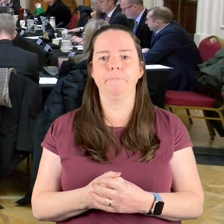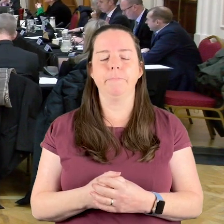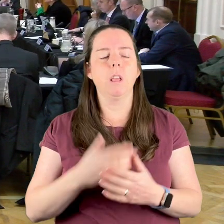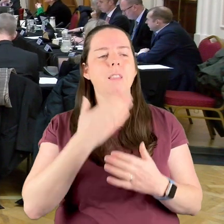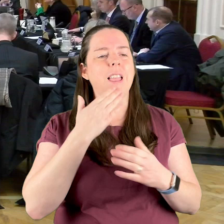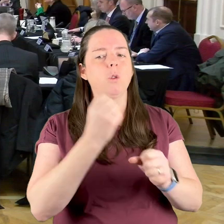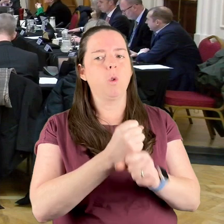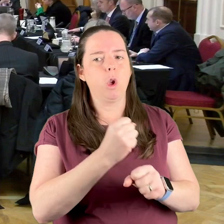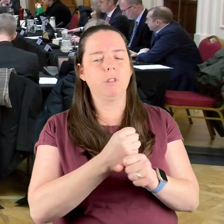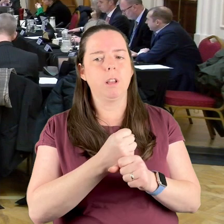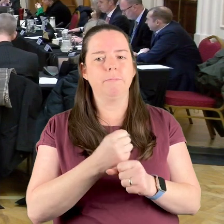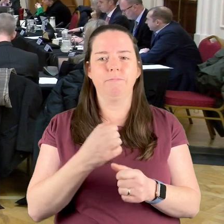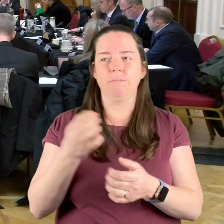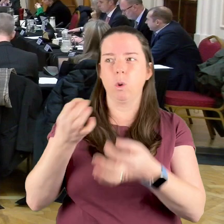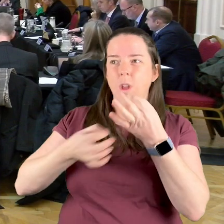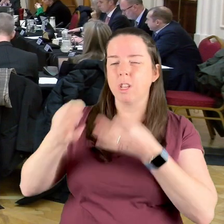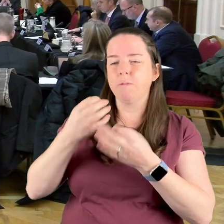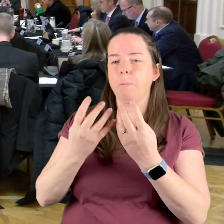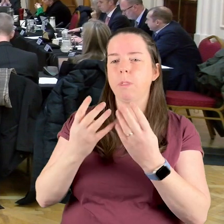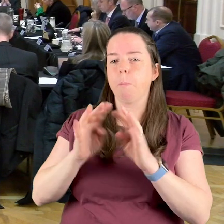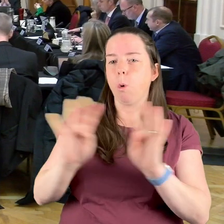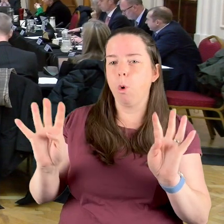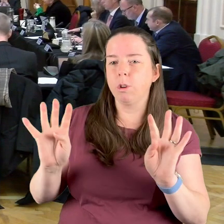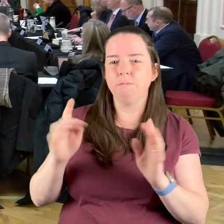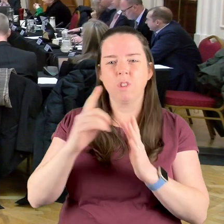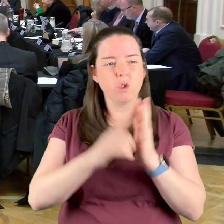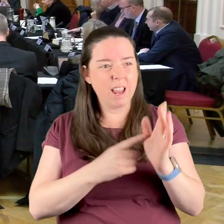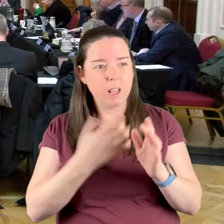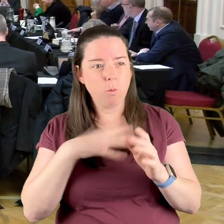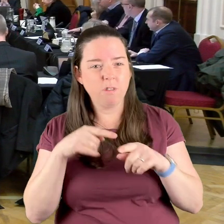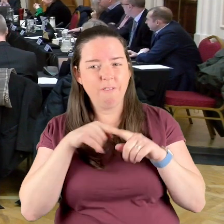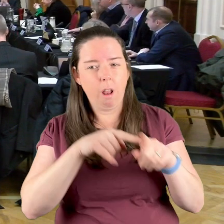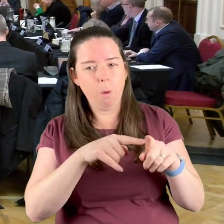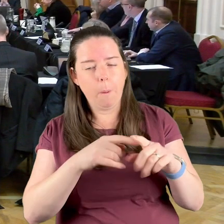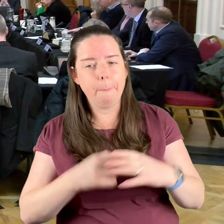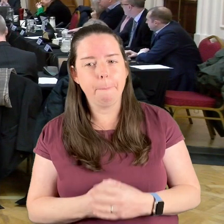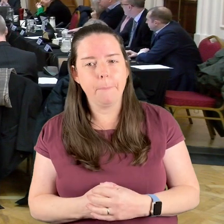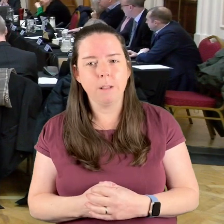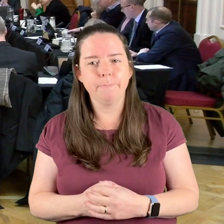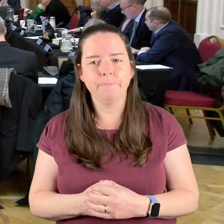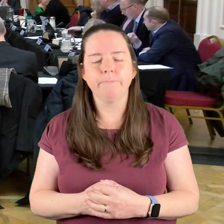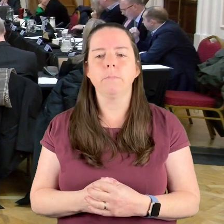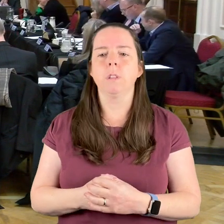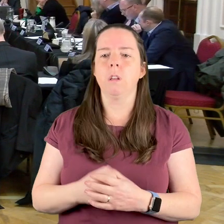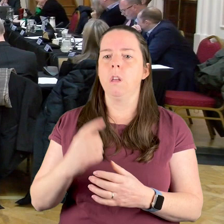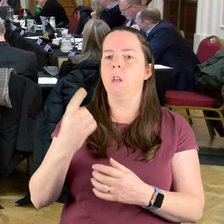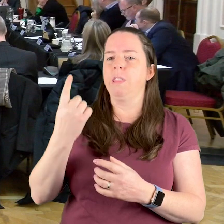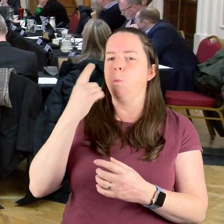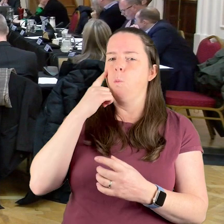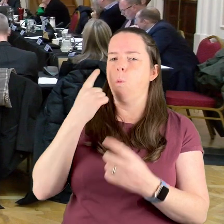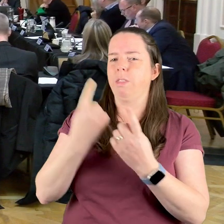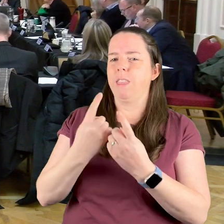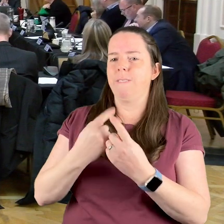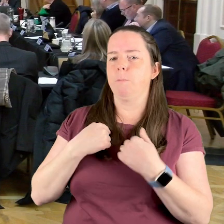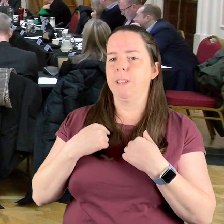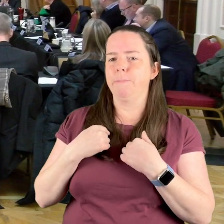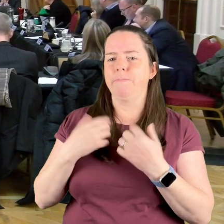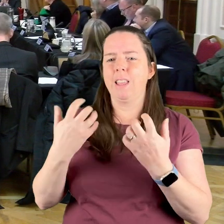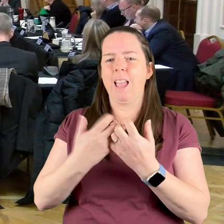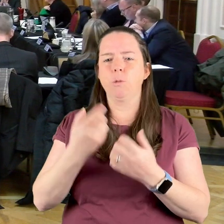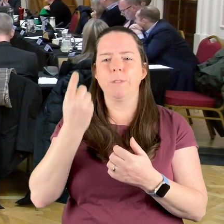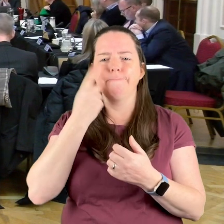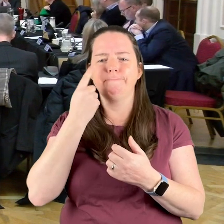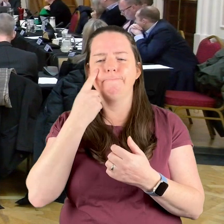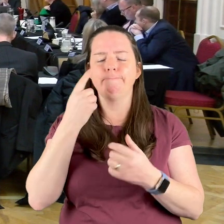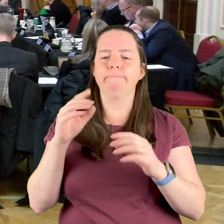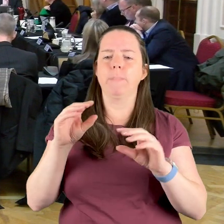Thank you, Gloria. Any questions from the board? Jacqueline, would you like a follow-up? So I think one of the